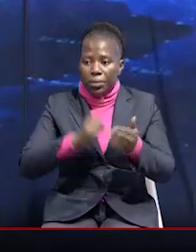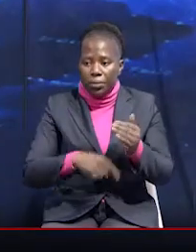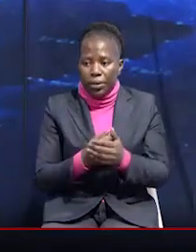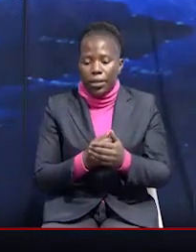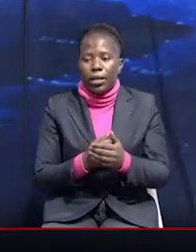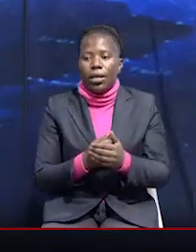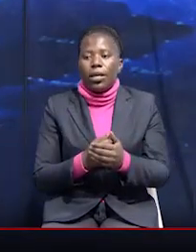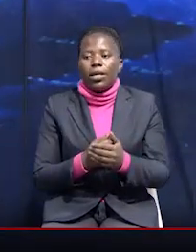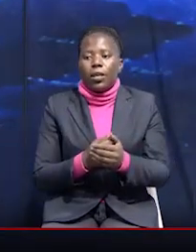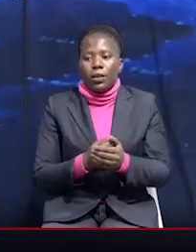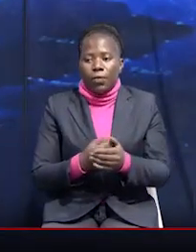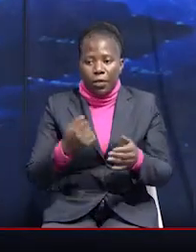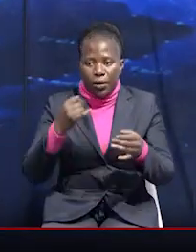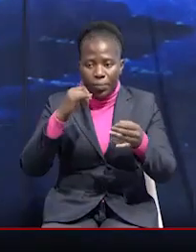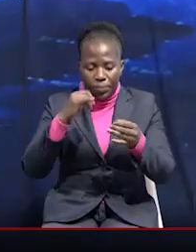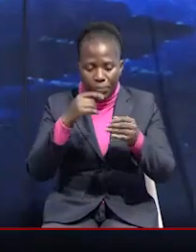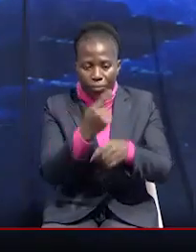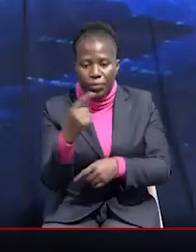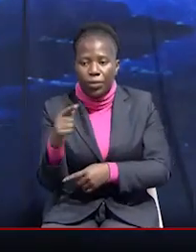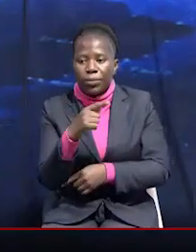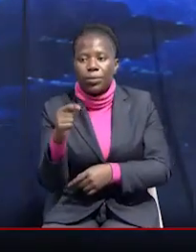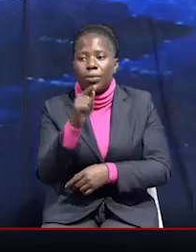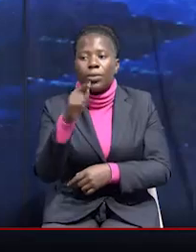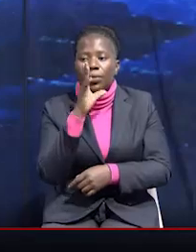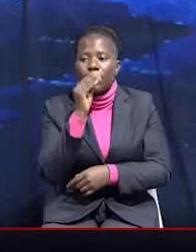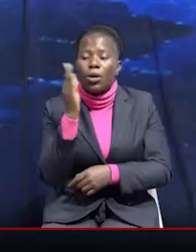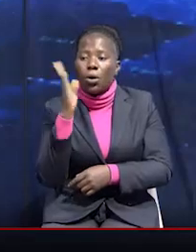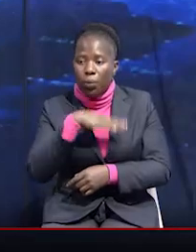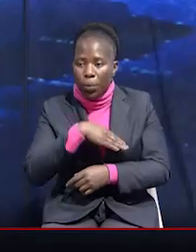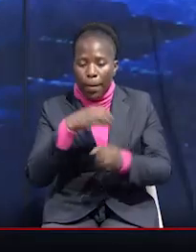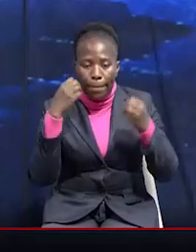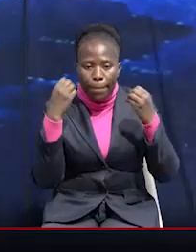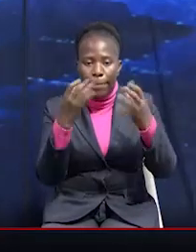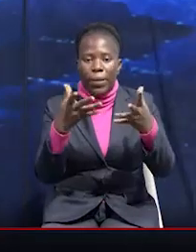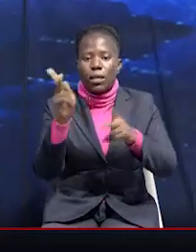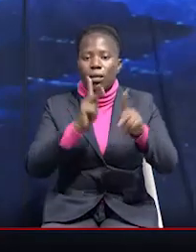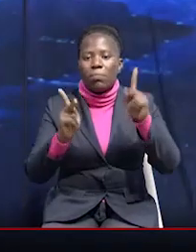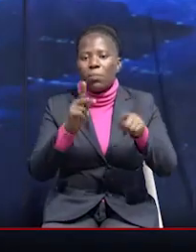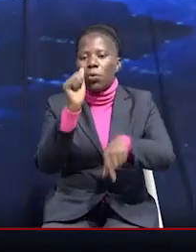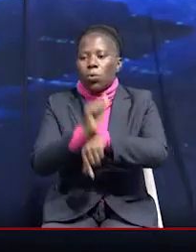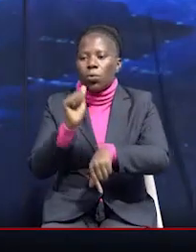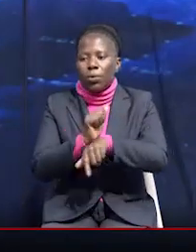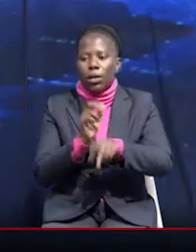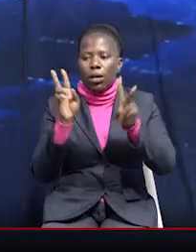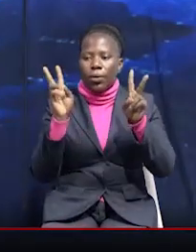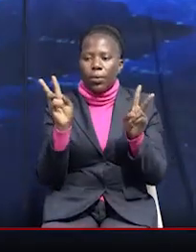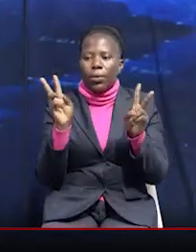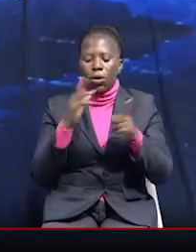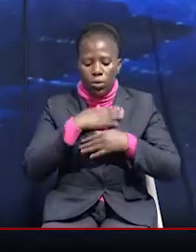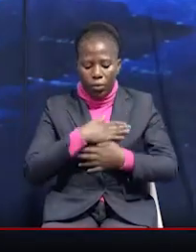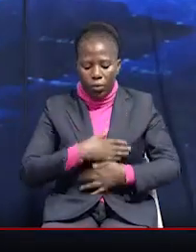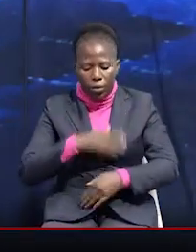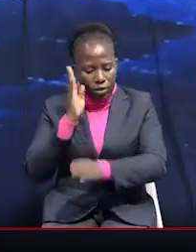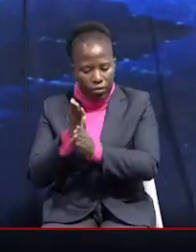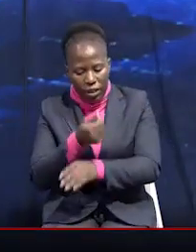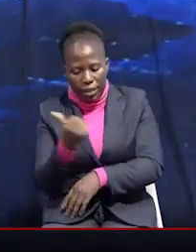essential goods from that perspective. So as you have said, a number of people actually tools down, and they tend to do other things from